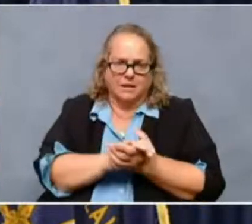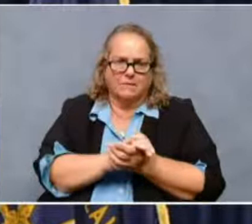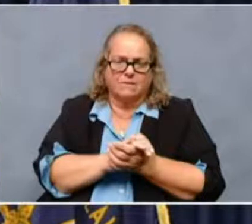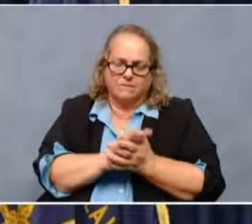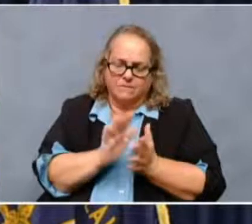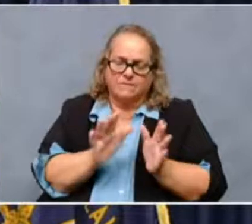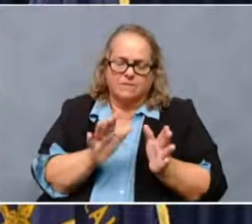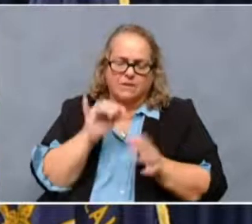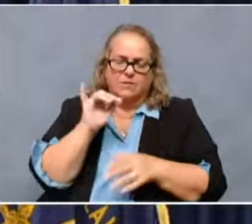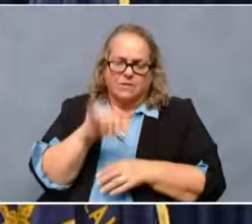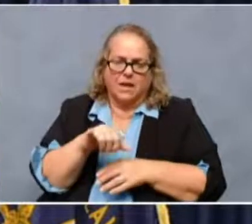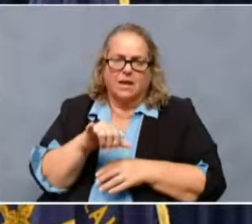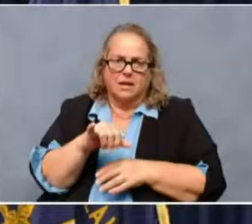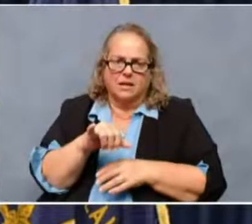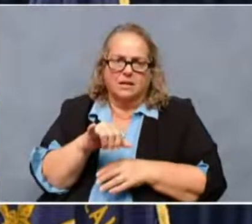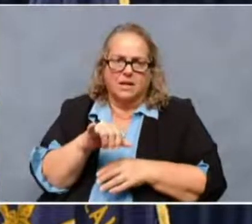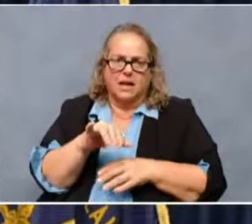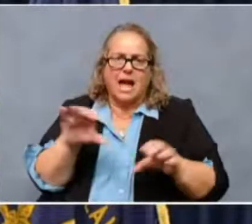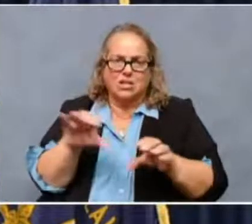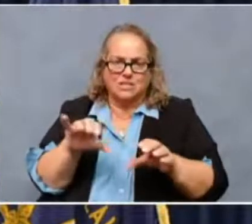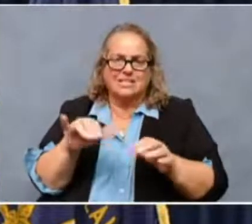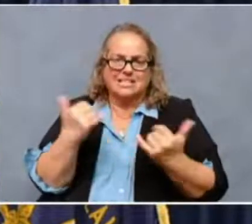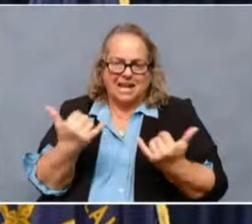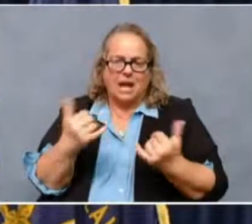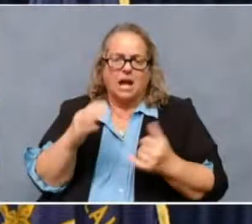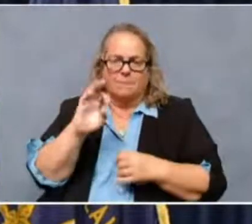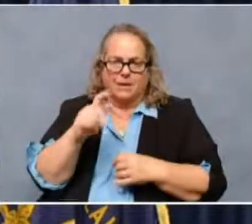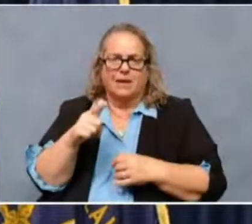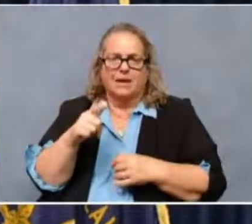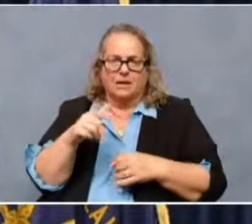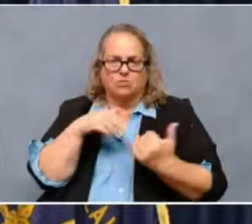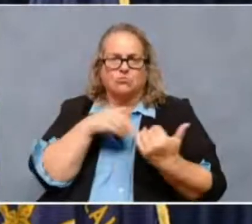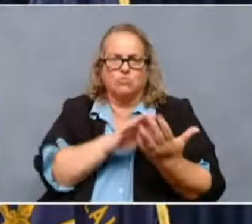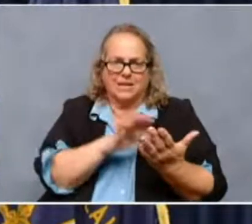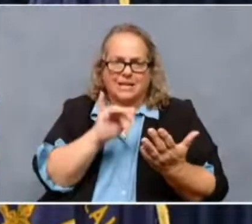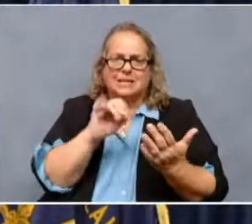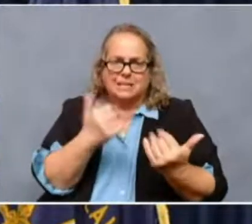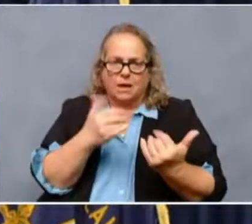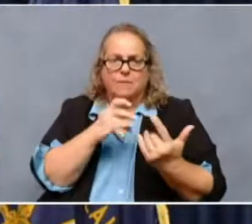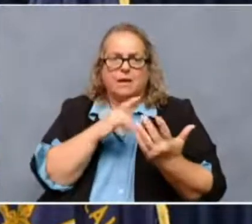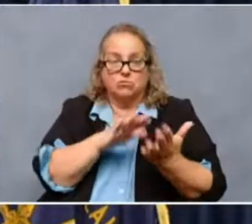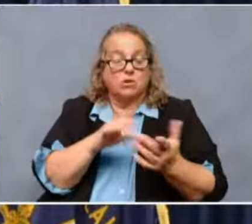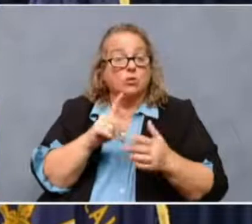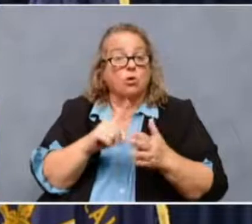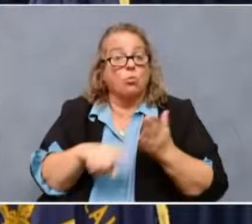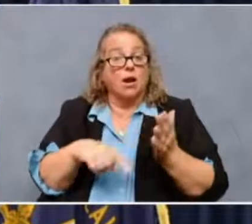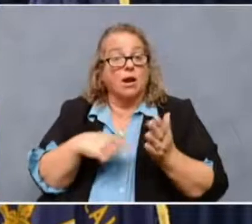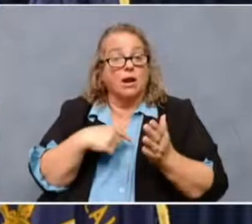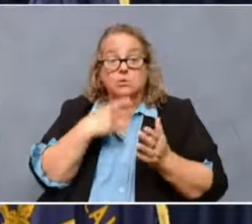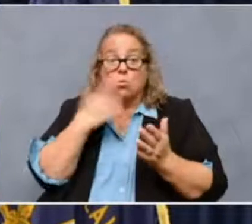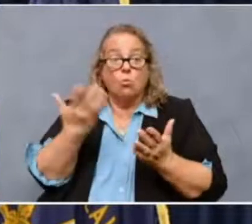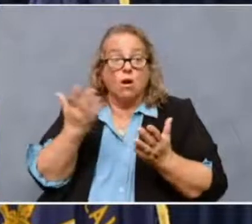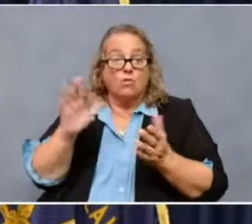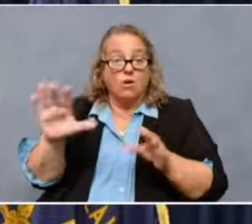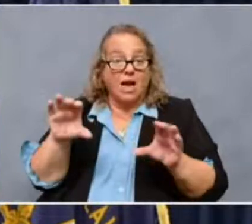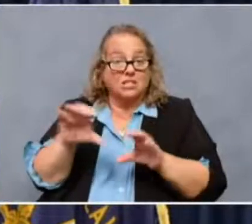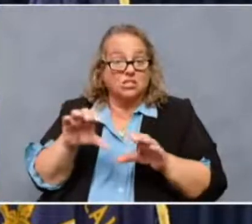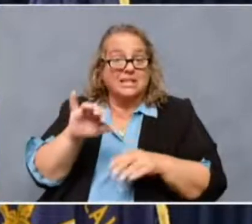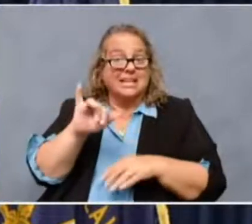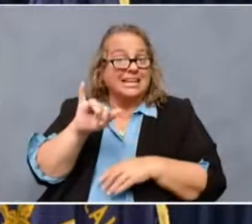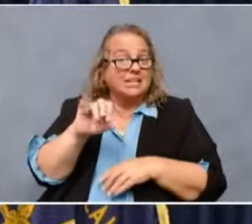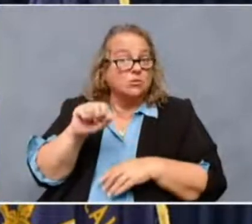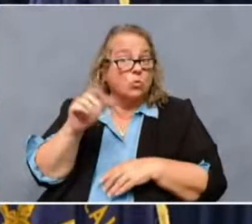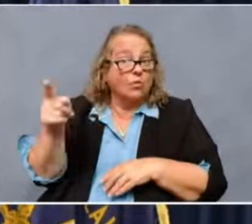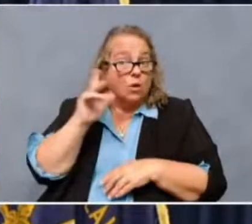that action is being taken. Now, I will say, I think that what that action is ought to be public, since the issue